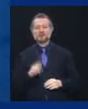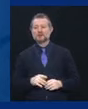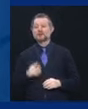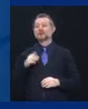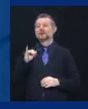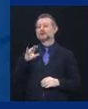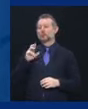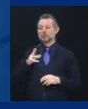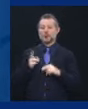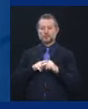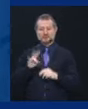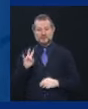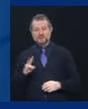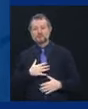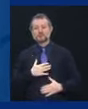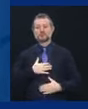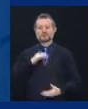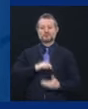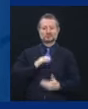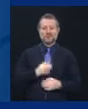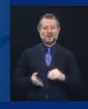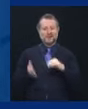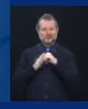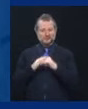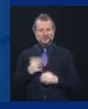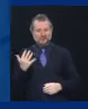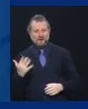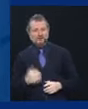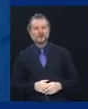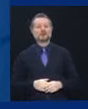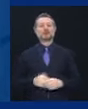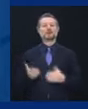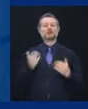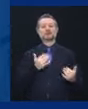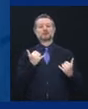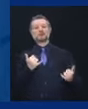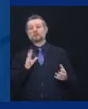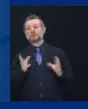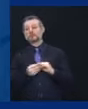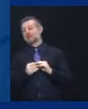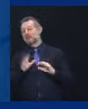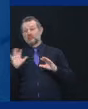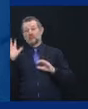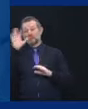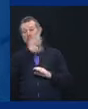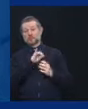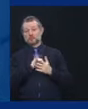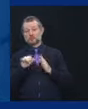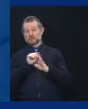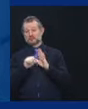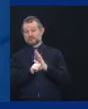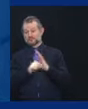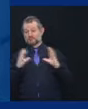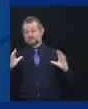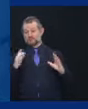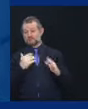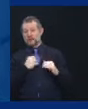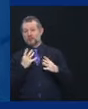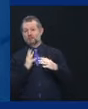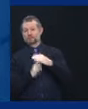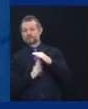5. When you look across the state by region of percent hospitalized, Finger